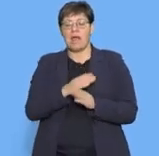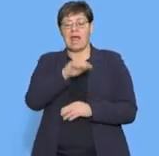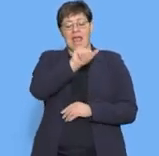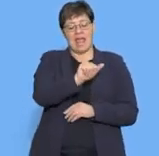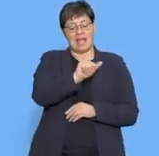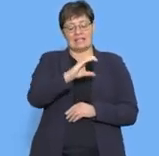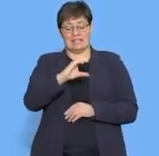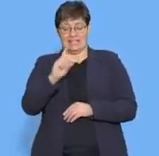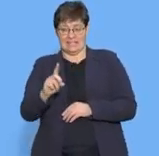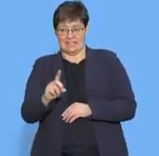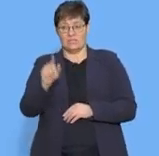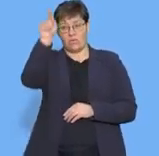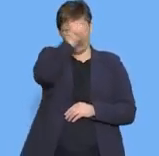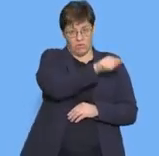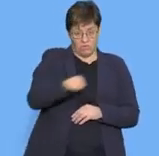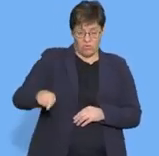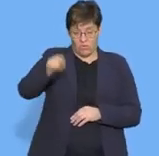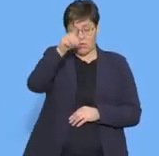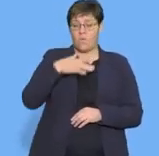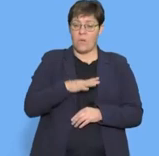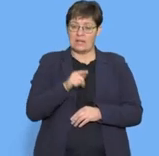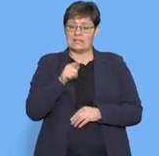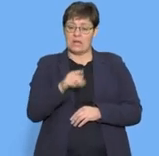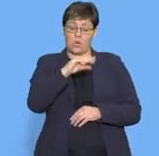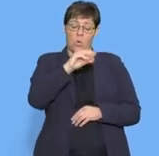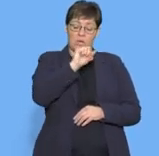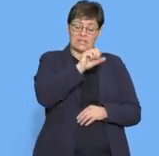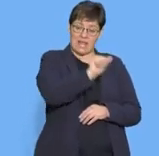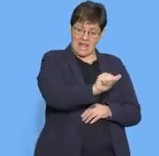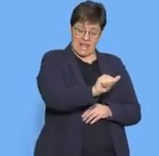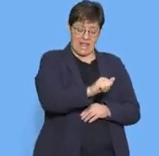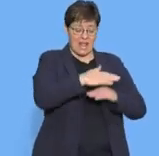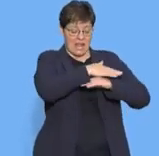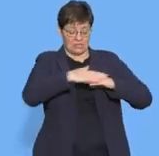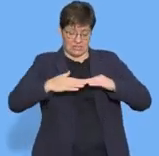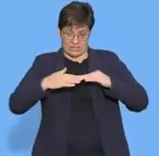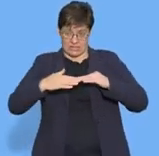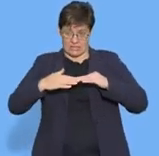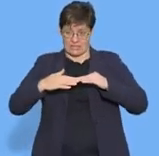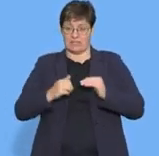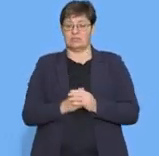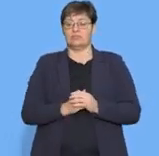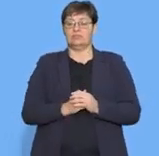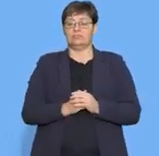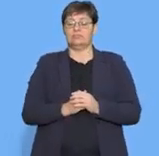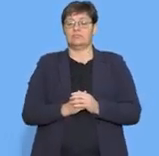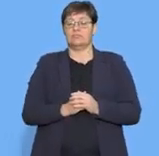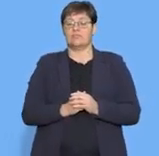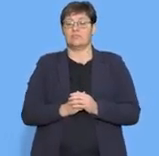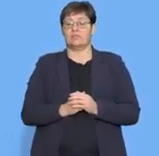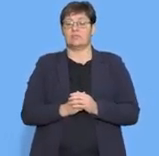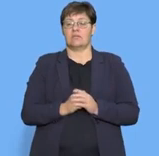ACD. So we're working in this triangle. So in this triangle, if I want to find the cos of A, it's adjacent, that side, okay, which is